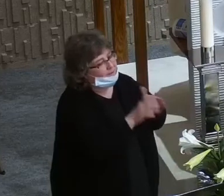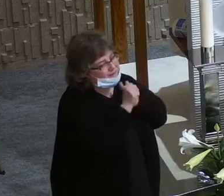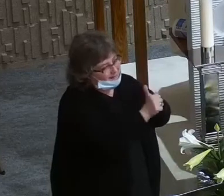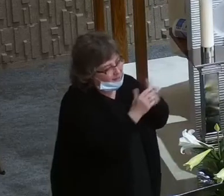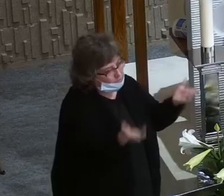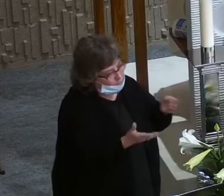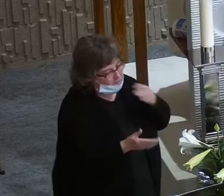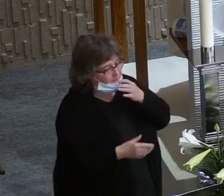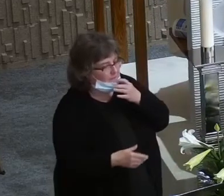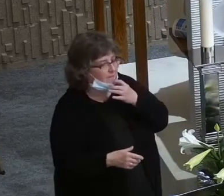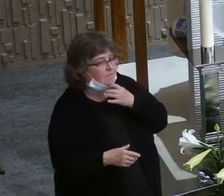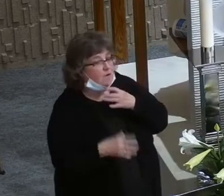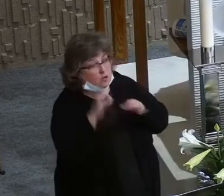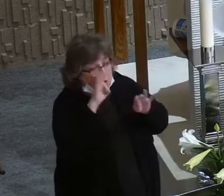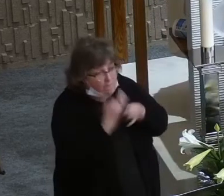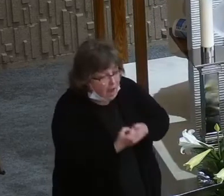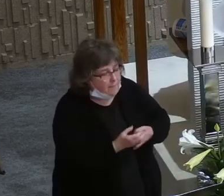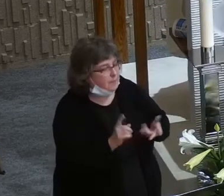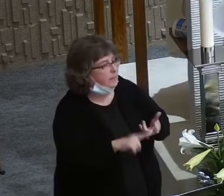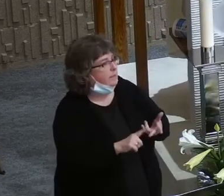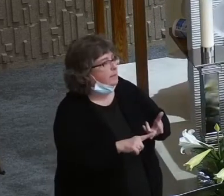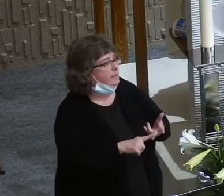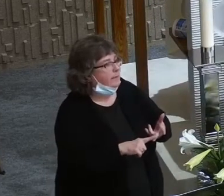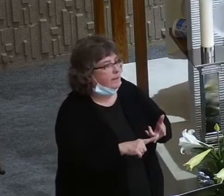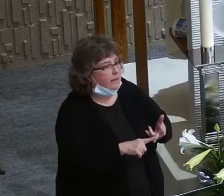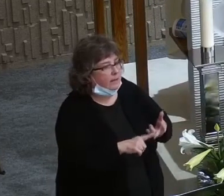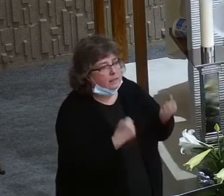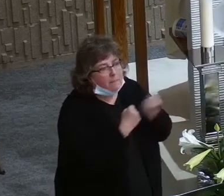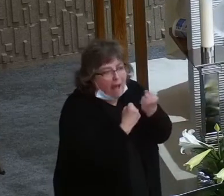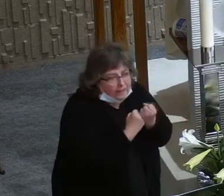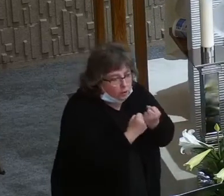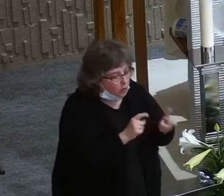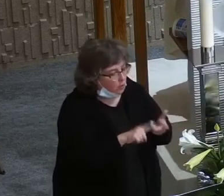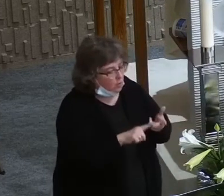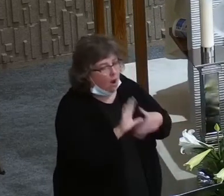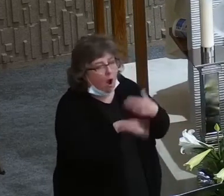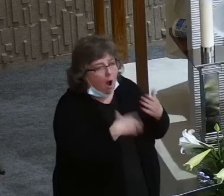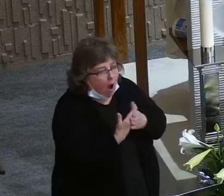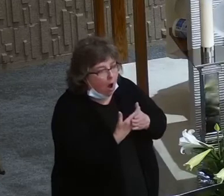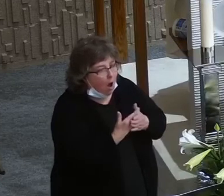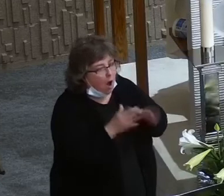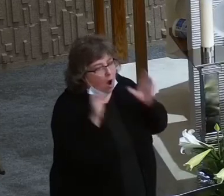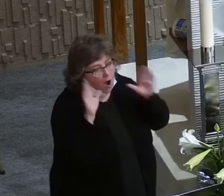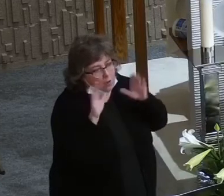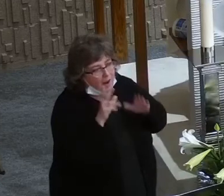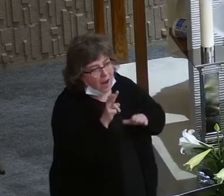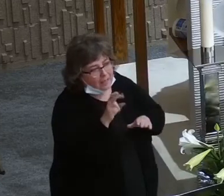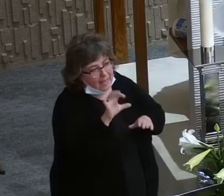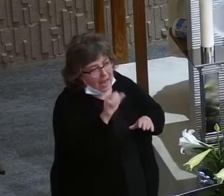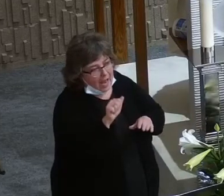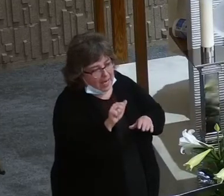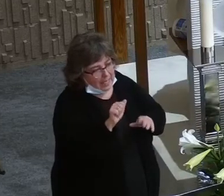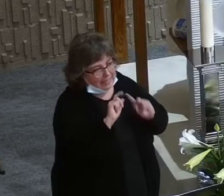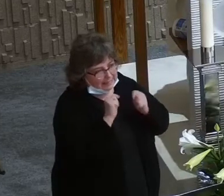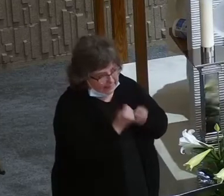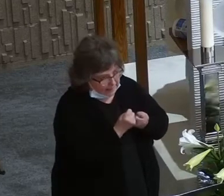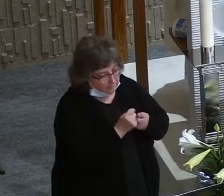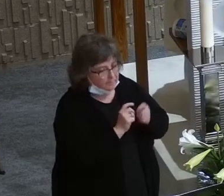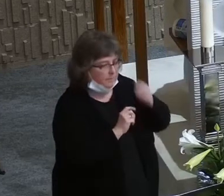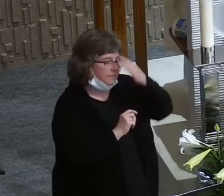you here. Your family, your sponsors, and all of our great RCIA